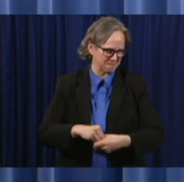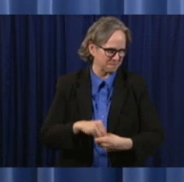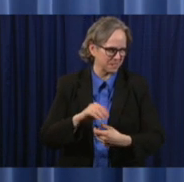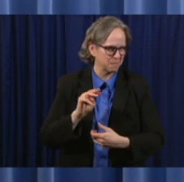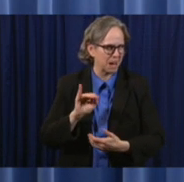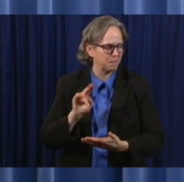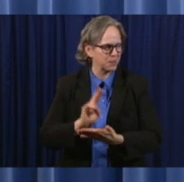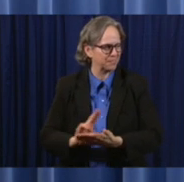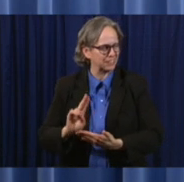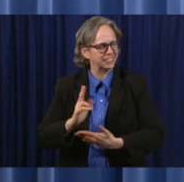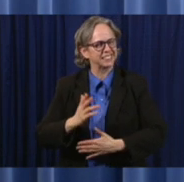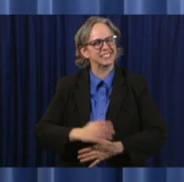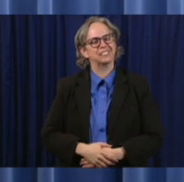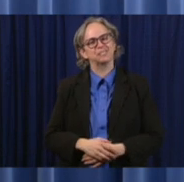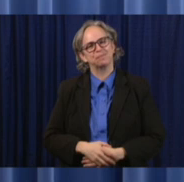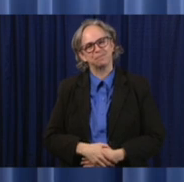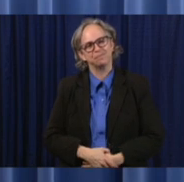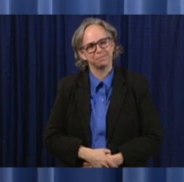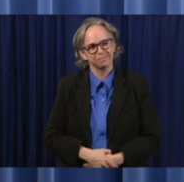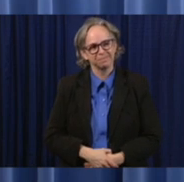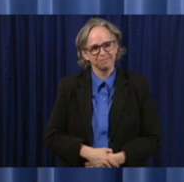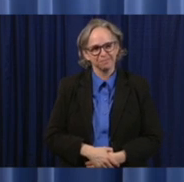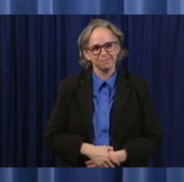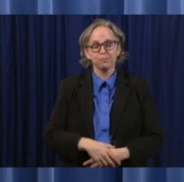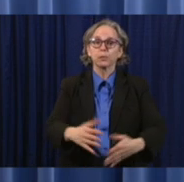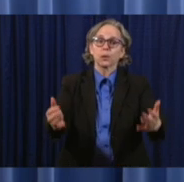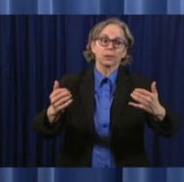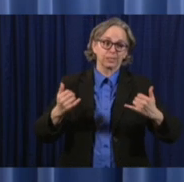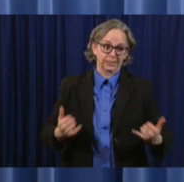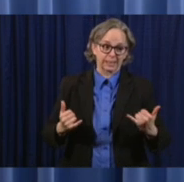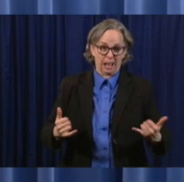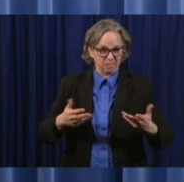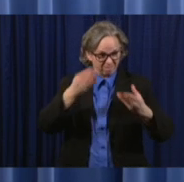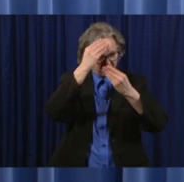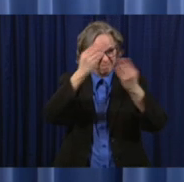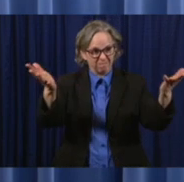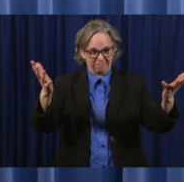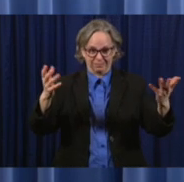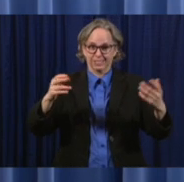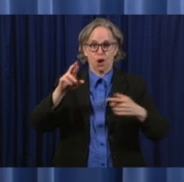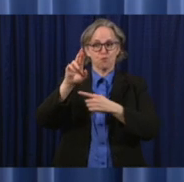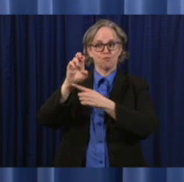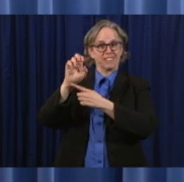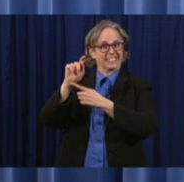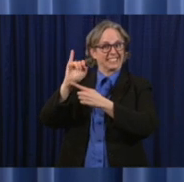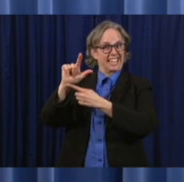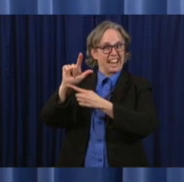as everyone knows, retail is back open. And